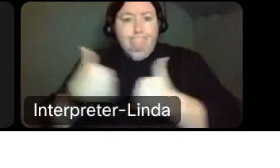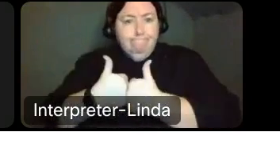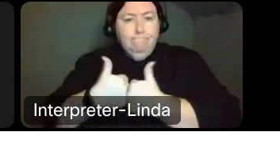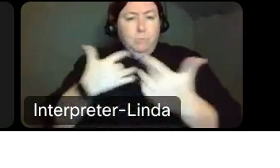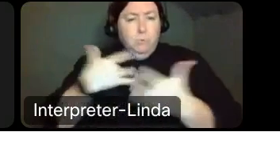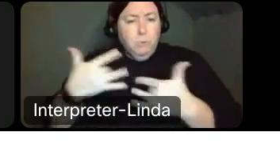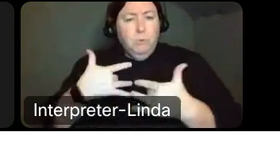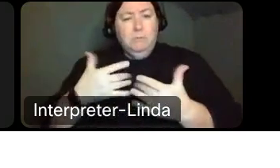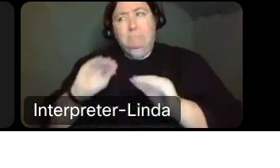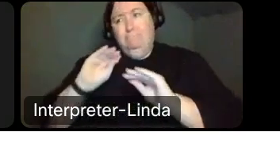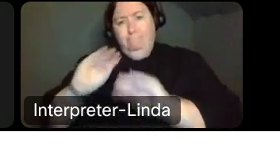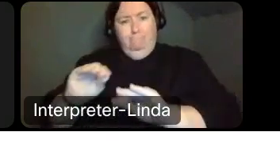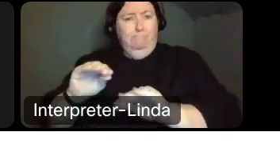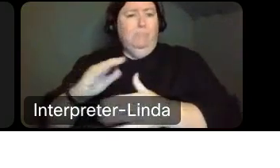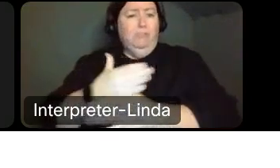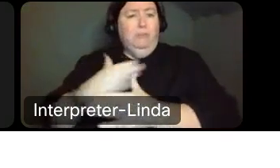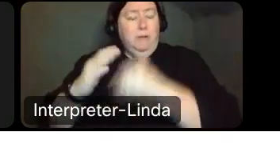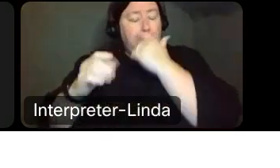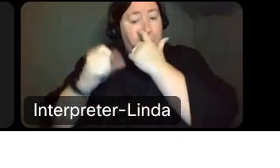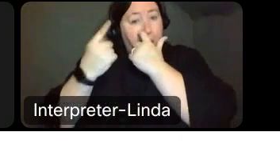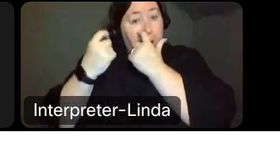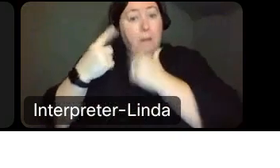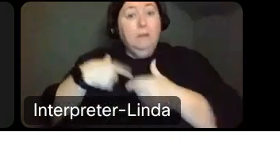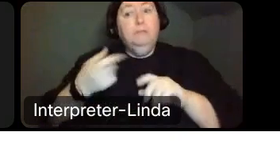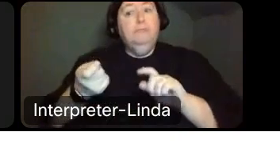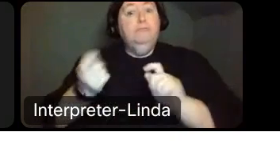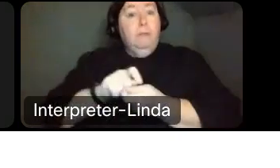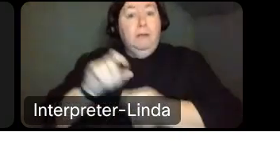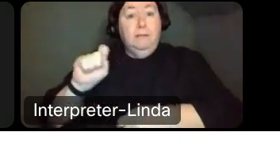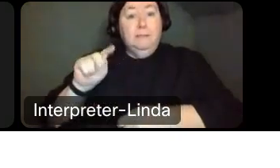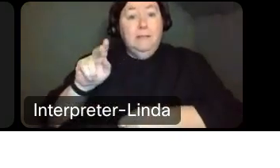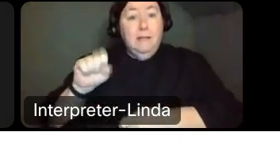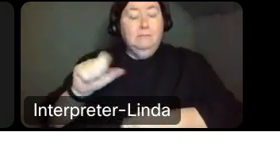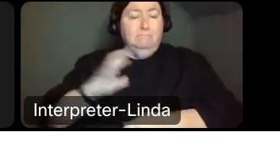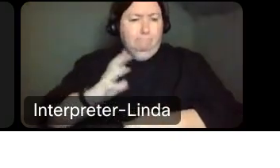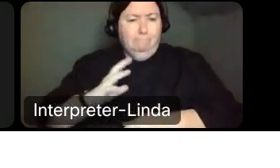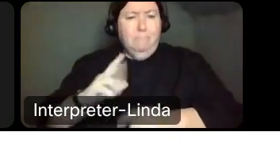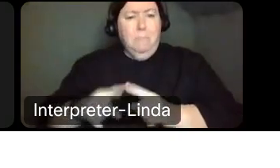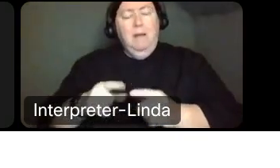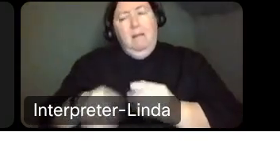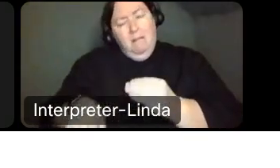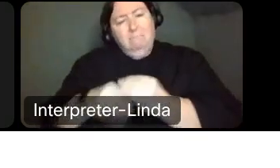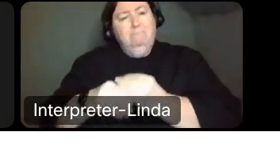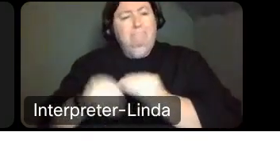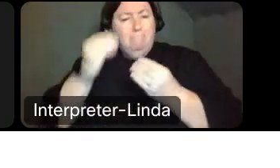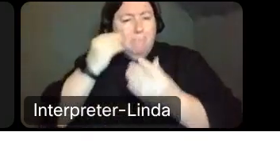share those, even though they had a change in status. If you say yes, then it'll sort of move on into the survey